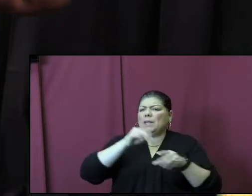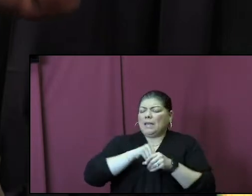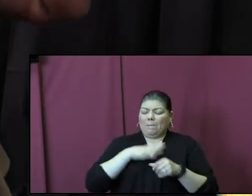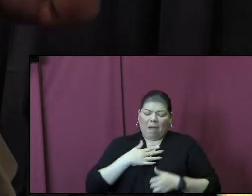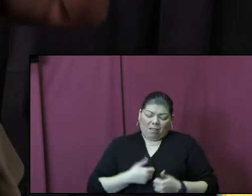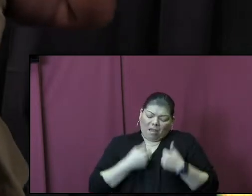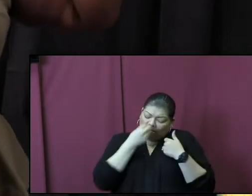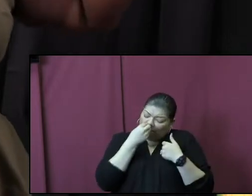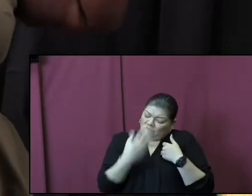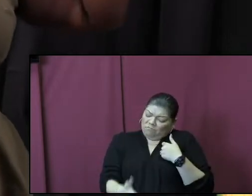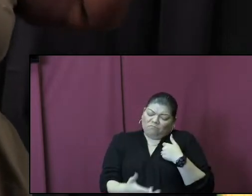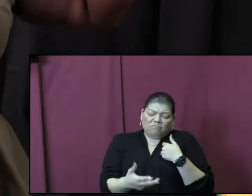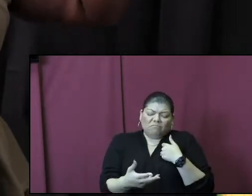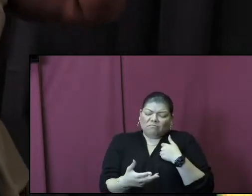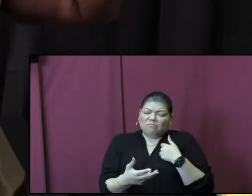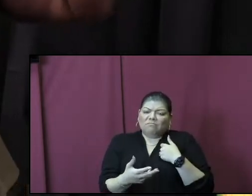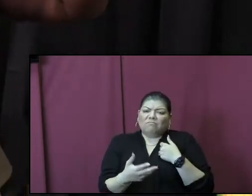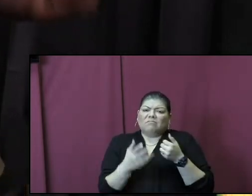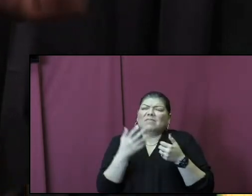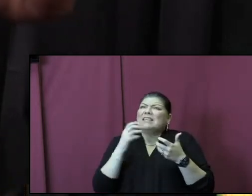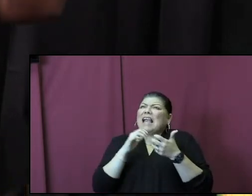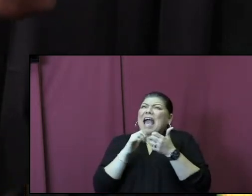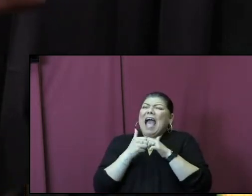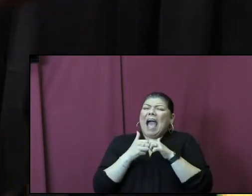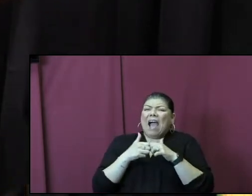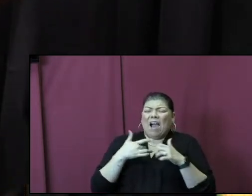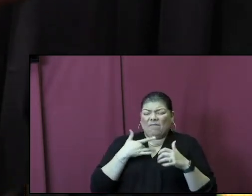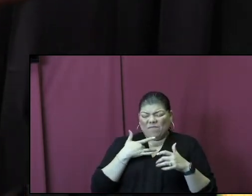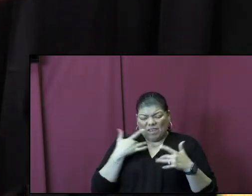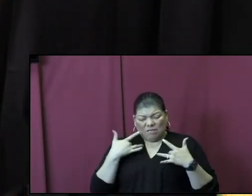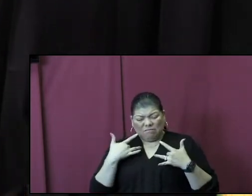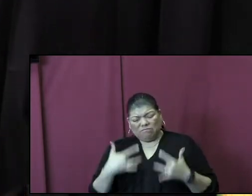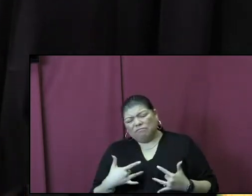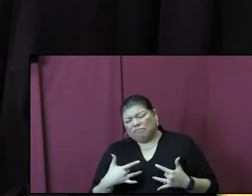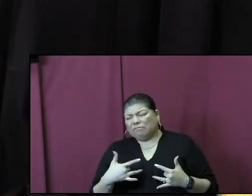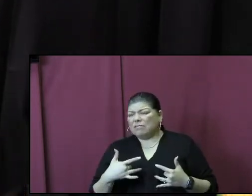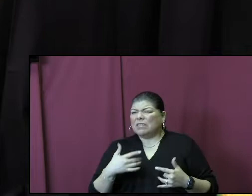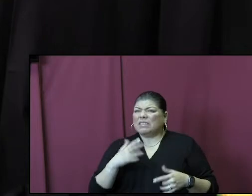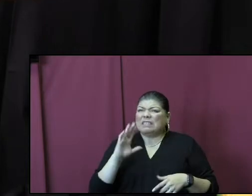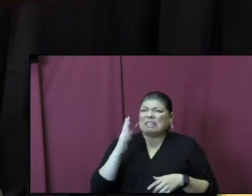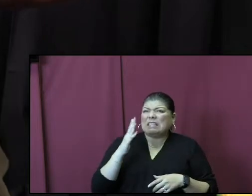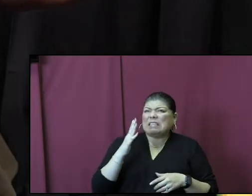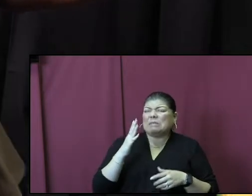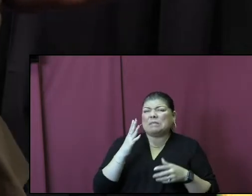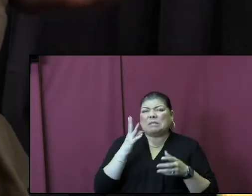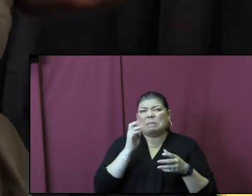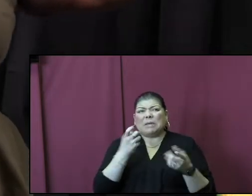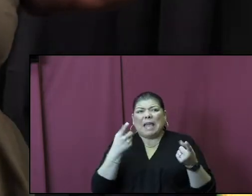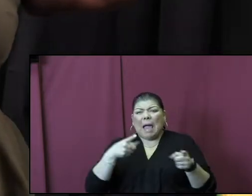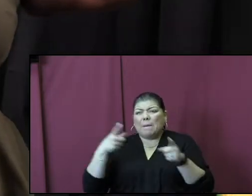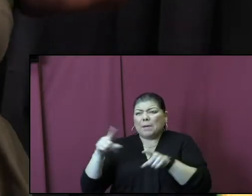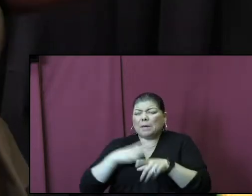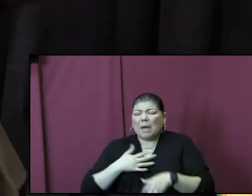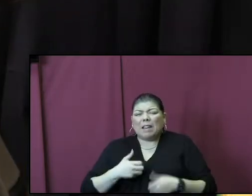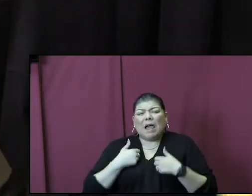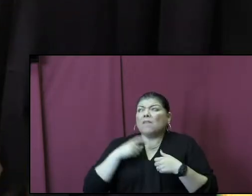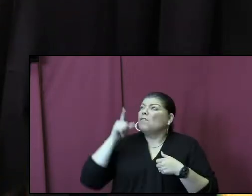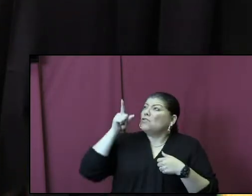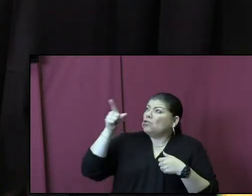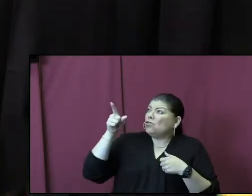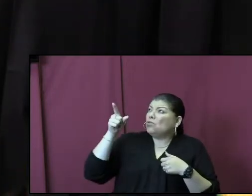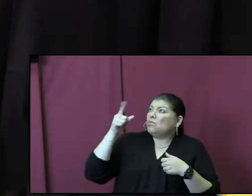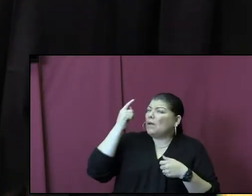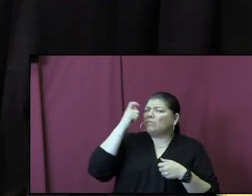my life, how down troubles and trials might seem to be. You might